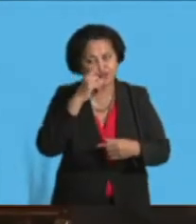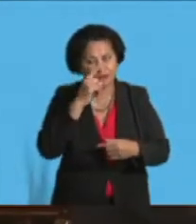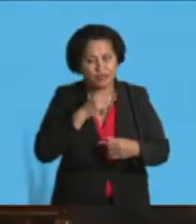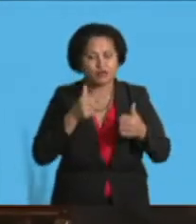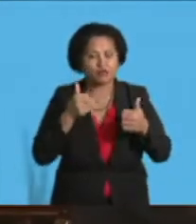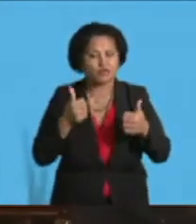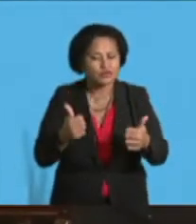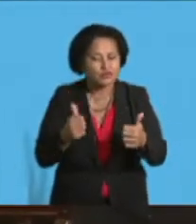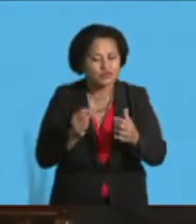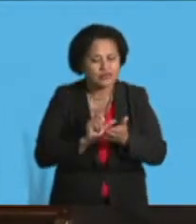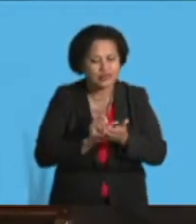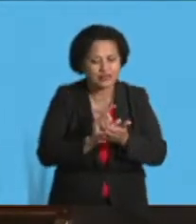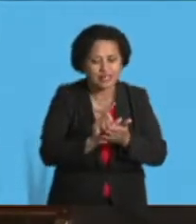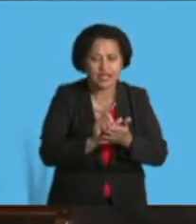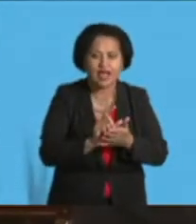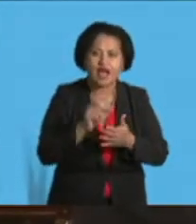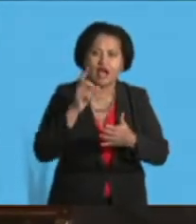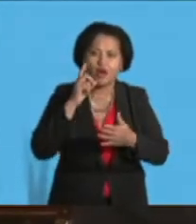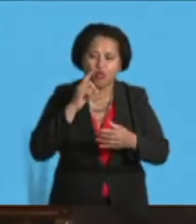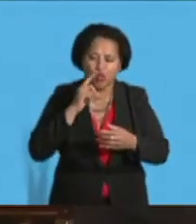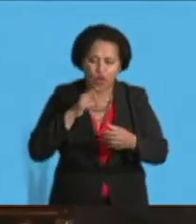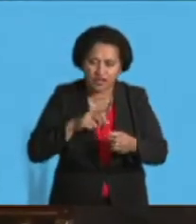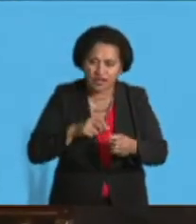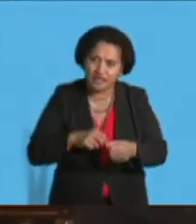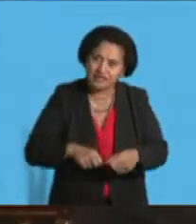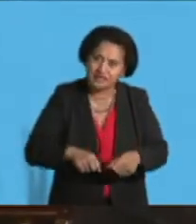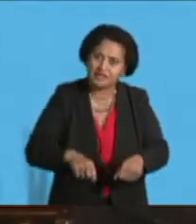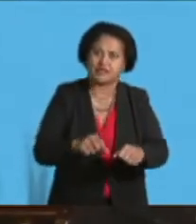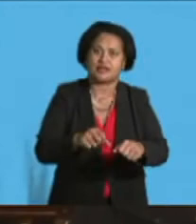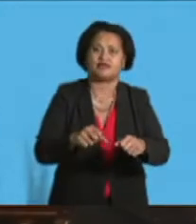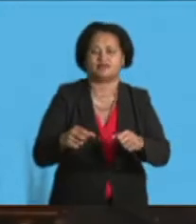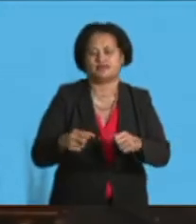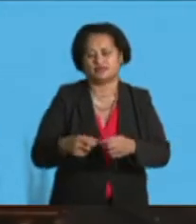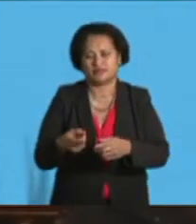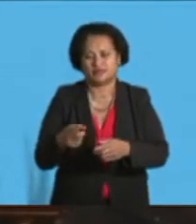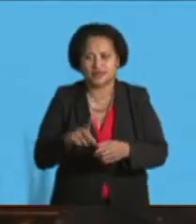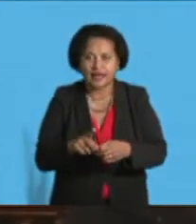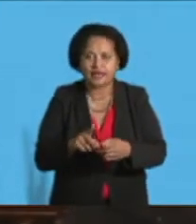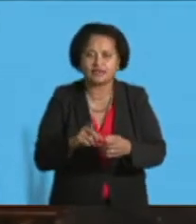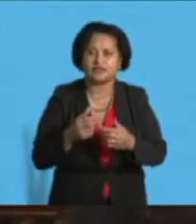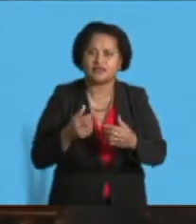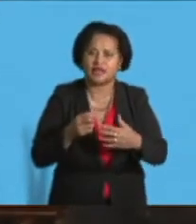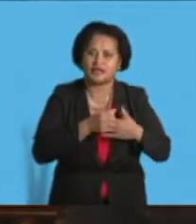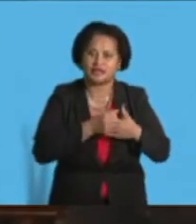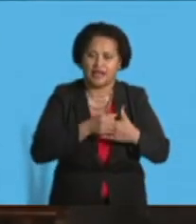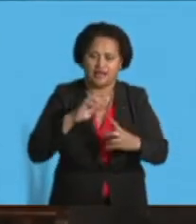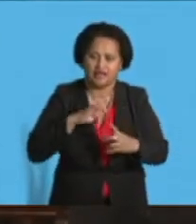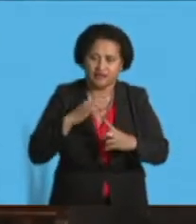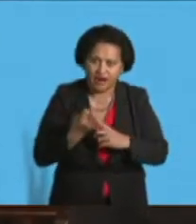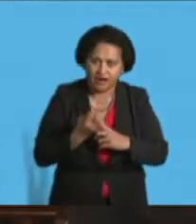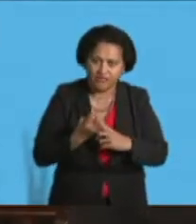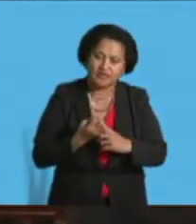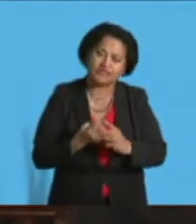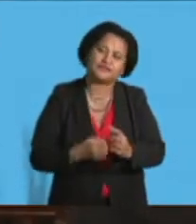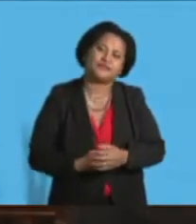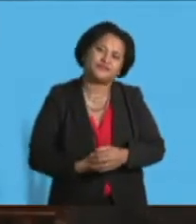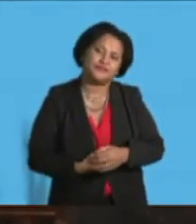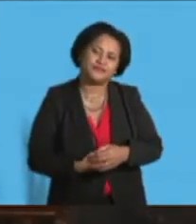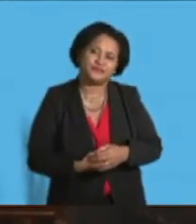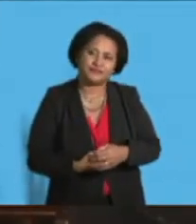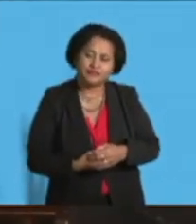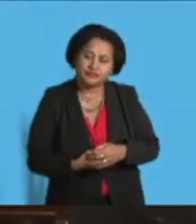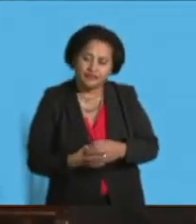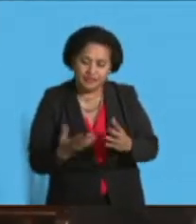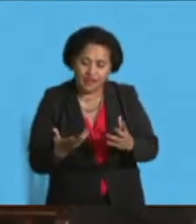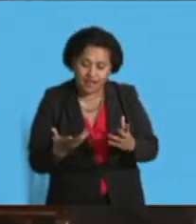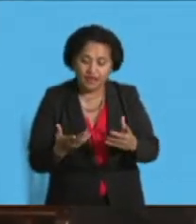ecosystems, and mitigate socio-economic impacts of flood and coastal erosion. Provision for drainage planning, flooding, managing flood